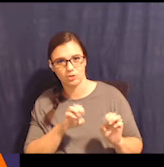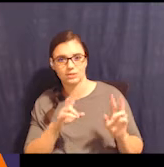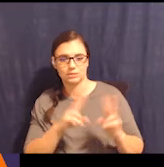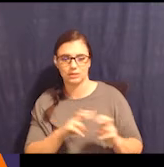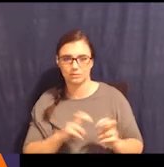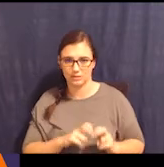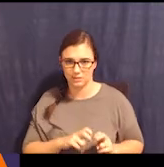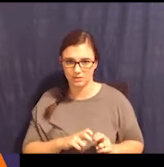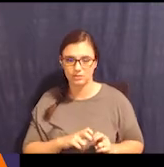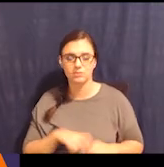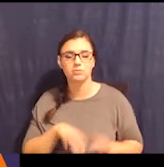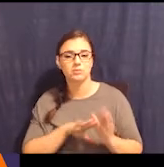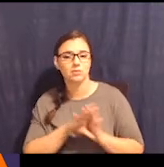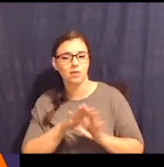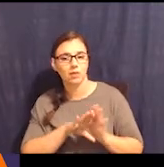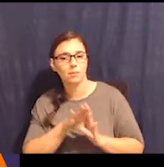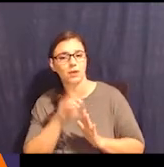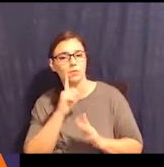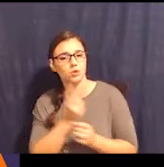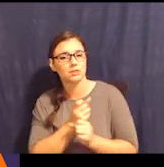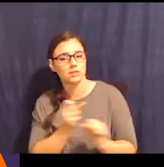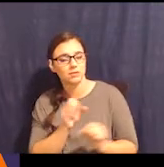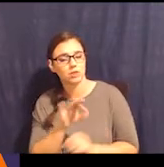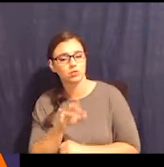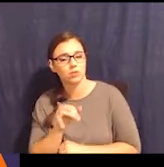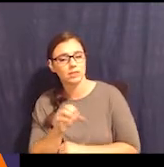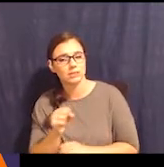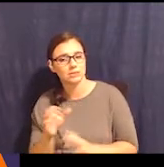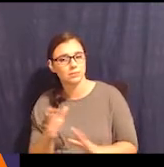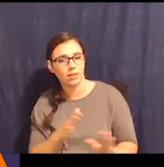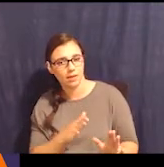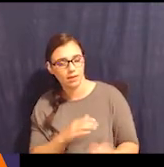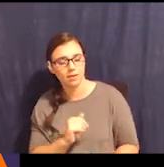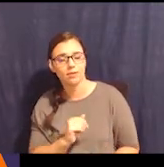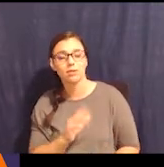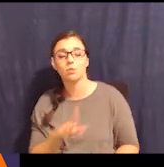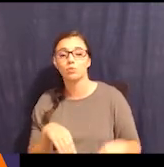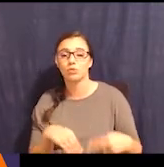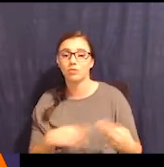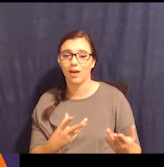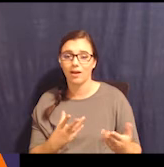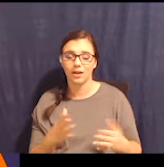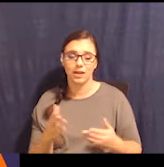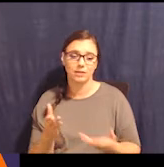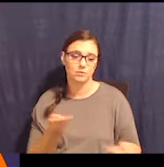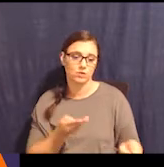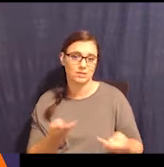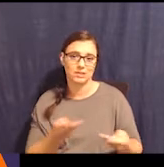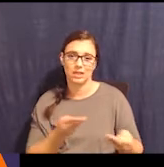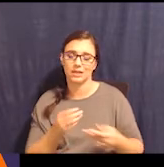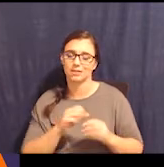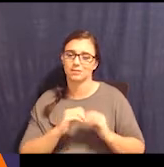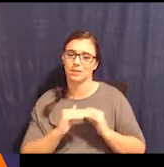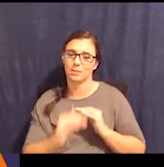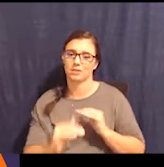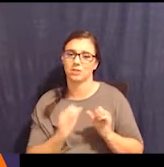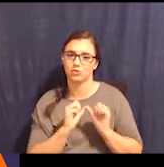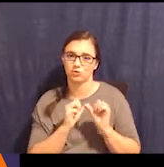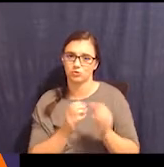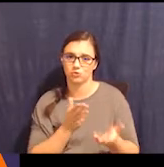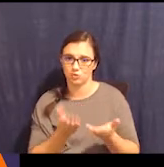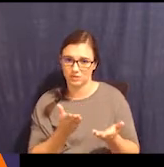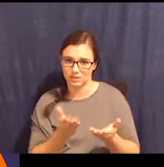plans, providing or facilitating stabilization services, supportive crisis counseling,